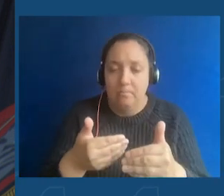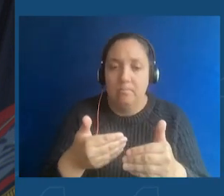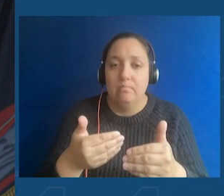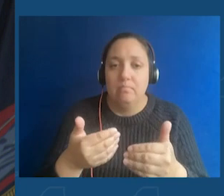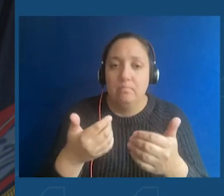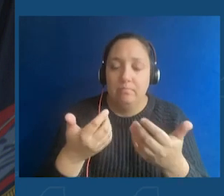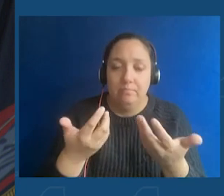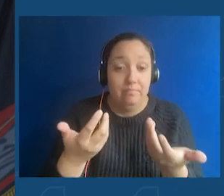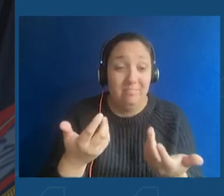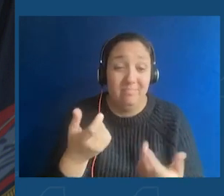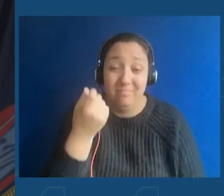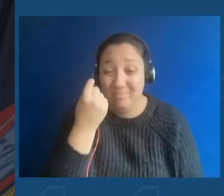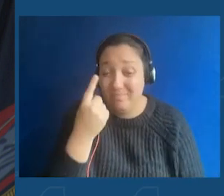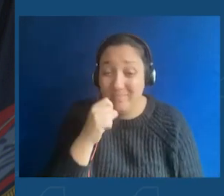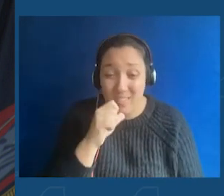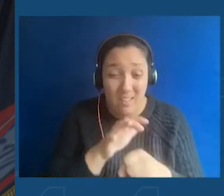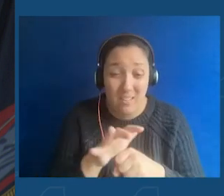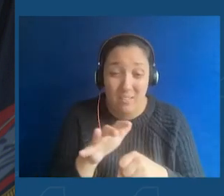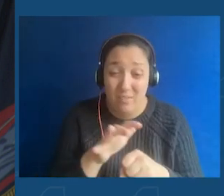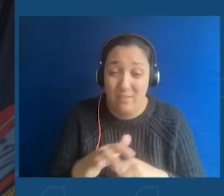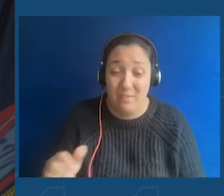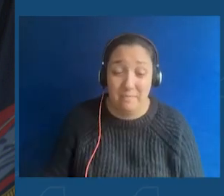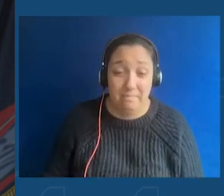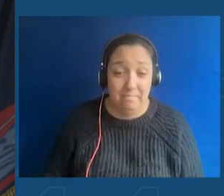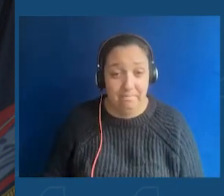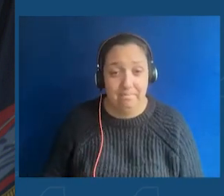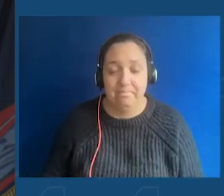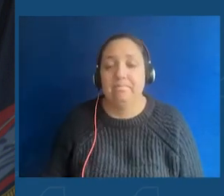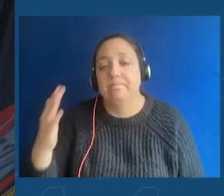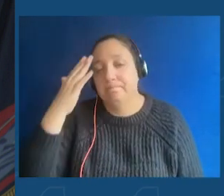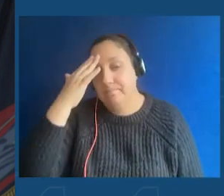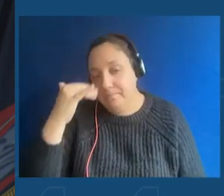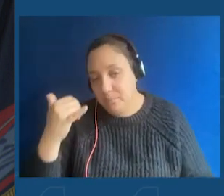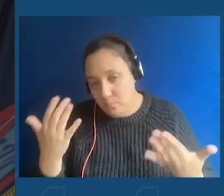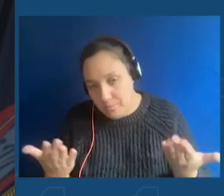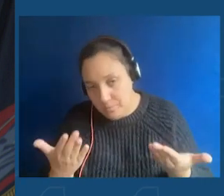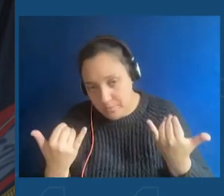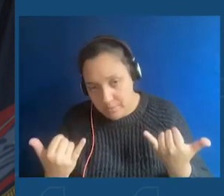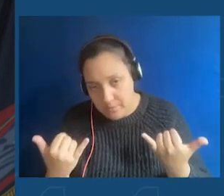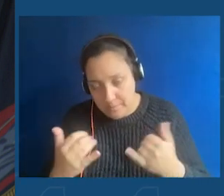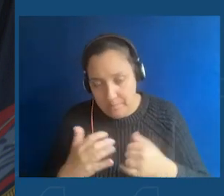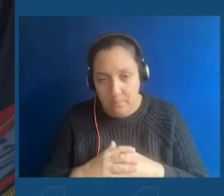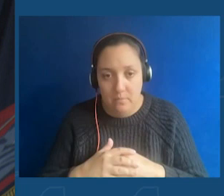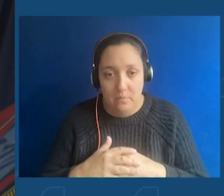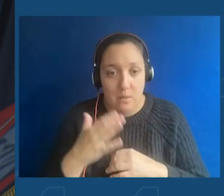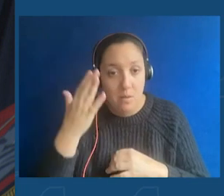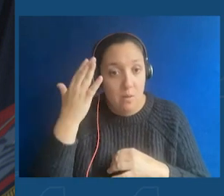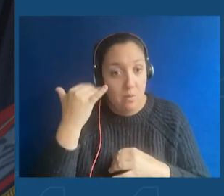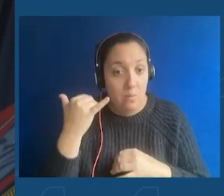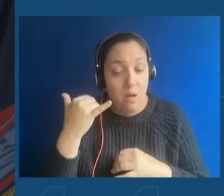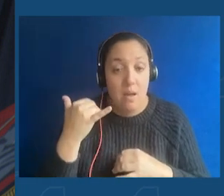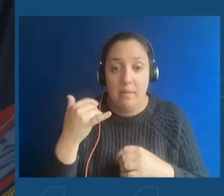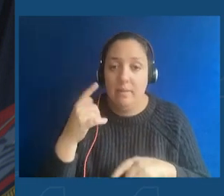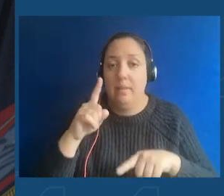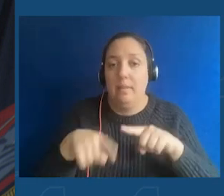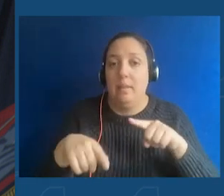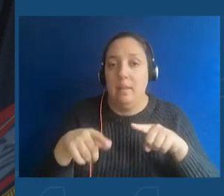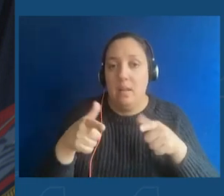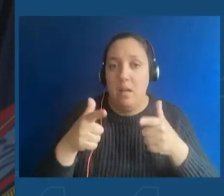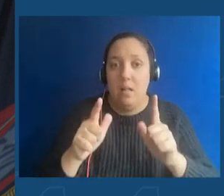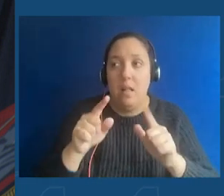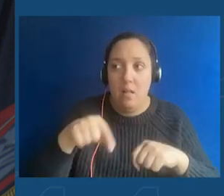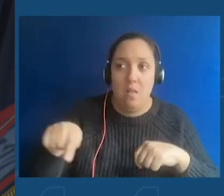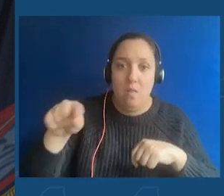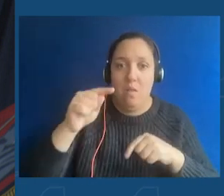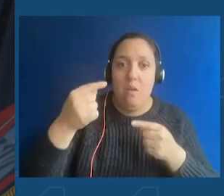enough. There's more to do. That's why we're here today. Because we can't let the extremists on the other side know that we're